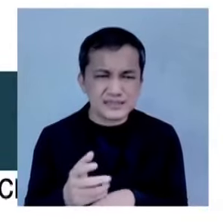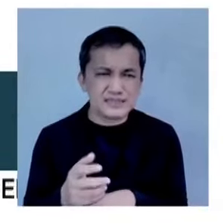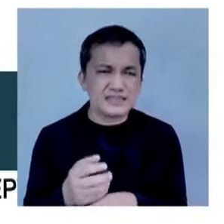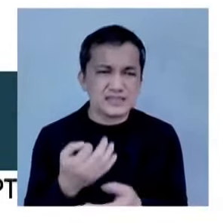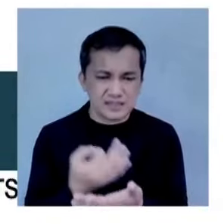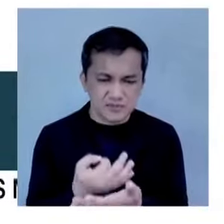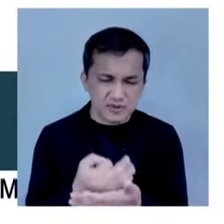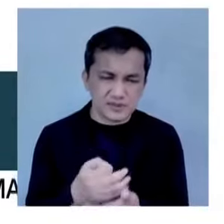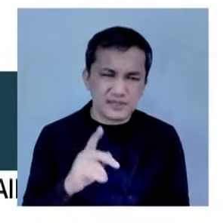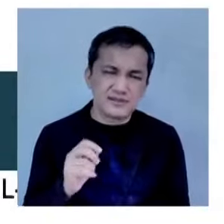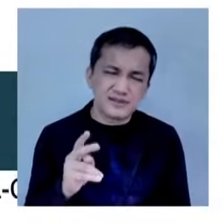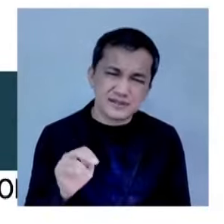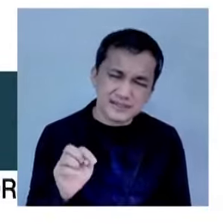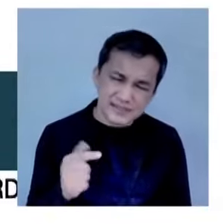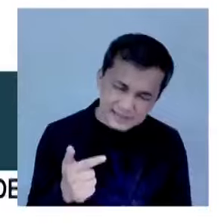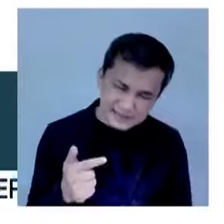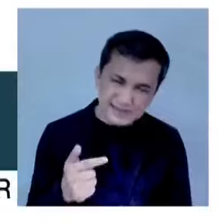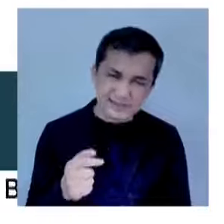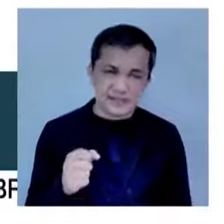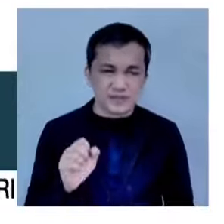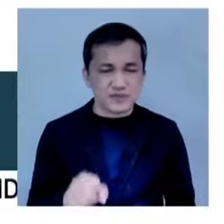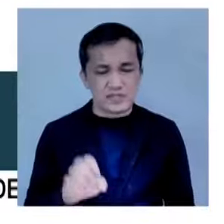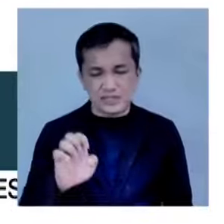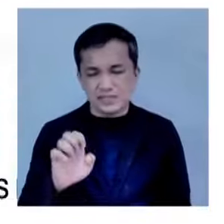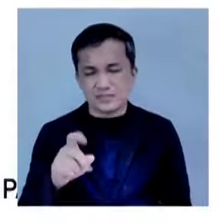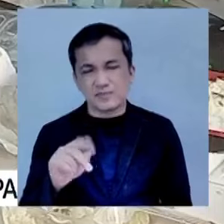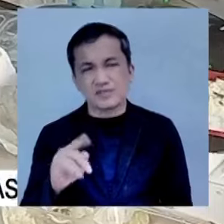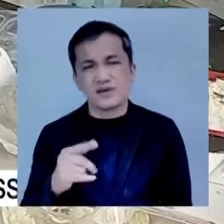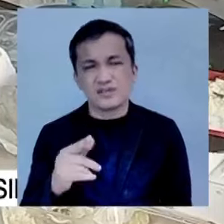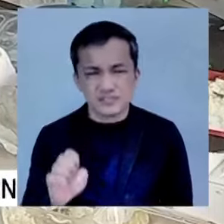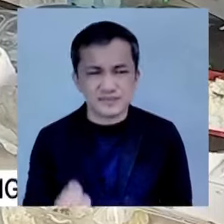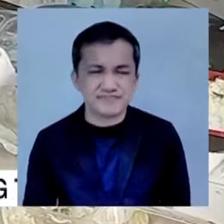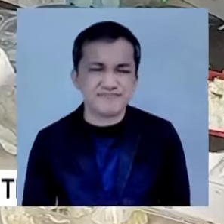laundering, at yung posibleng espionage angle.